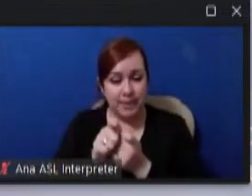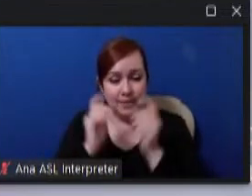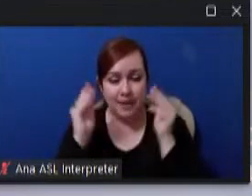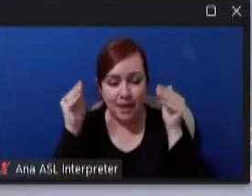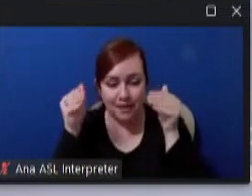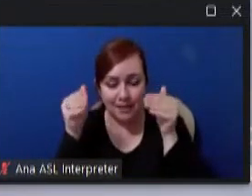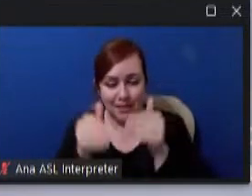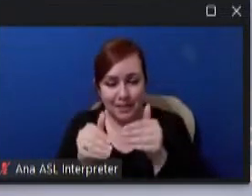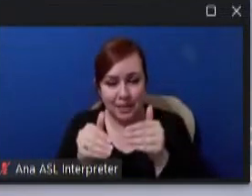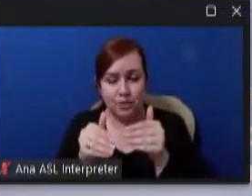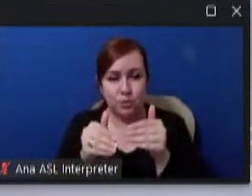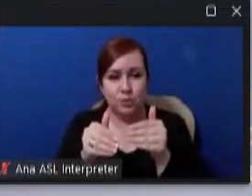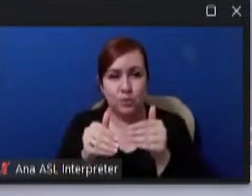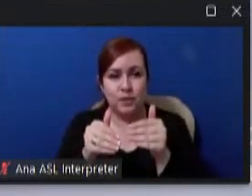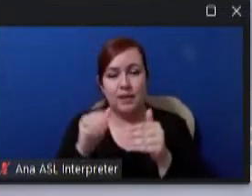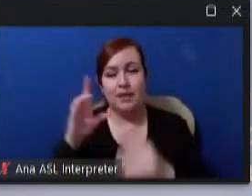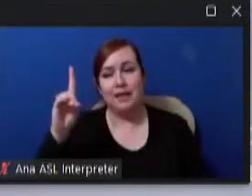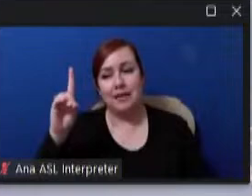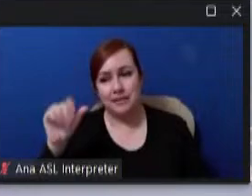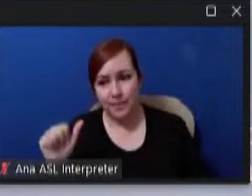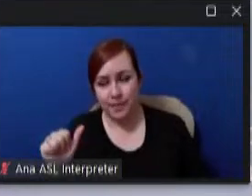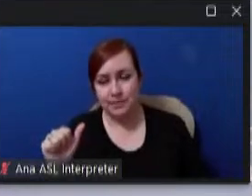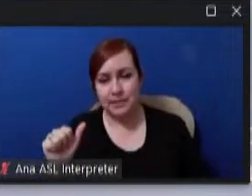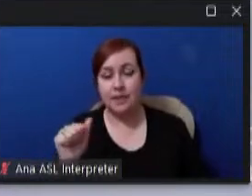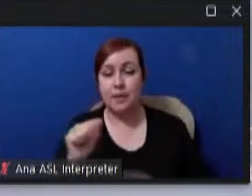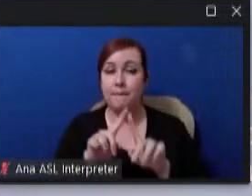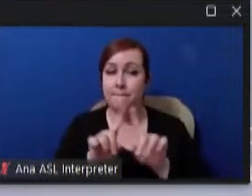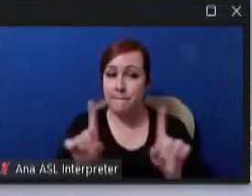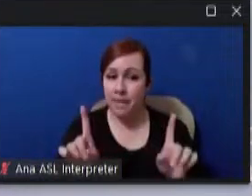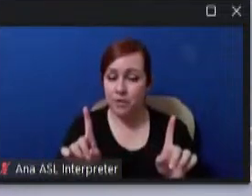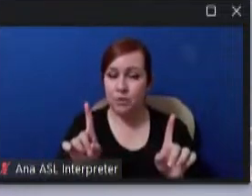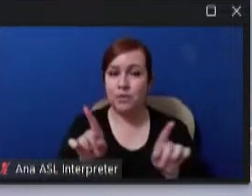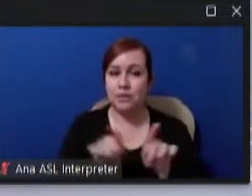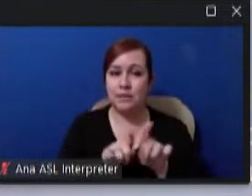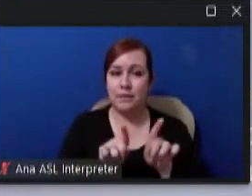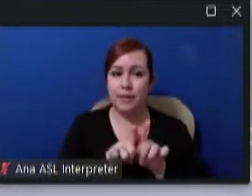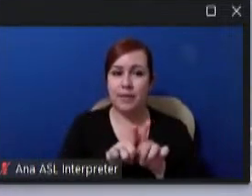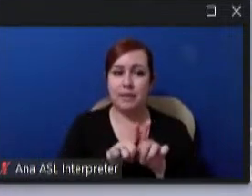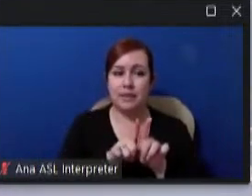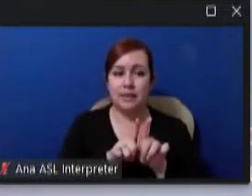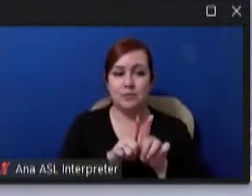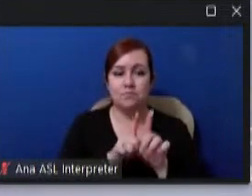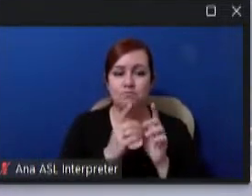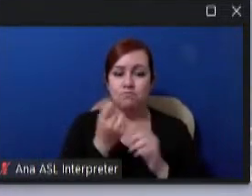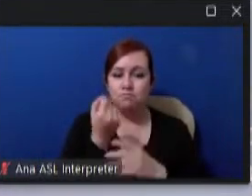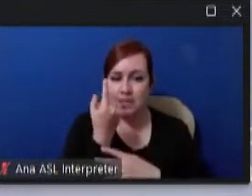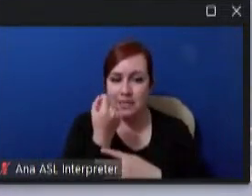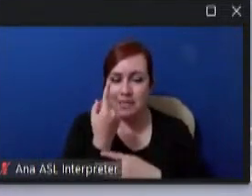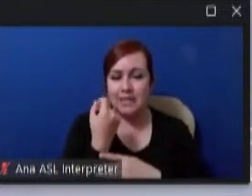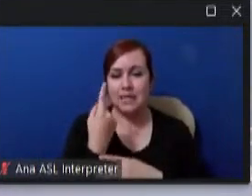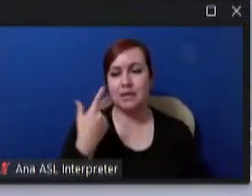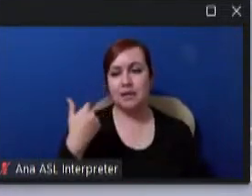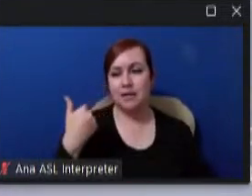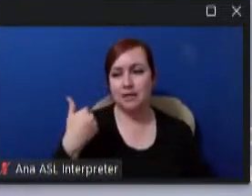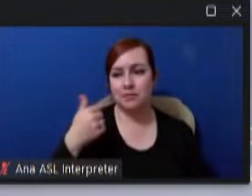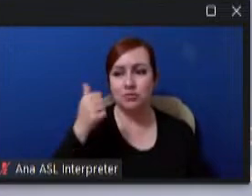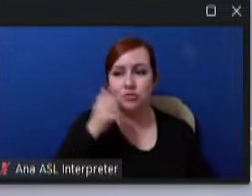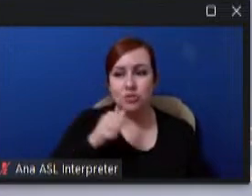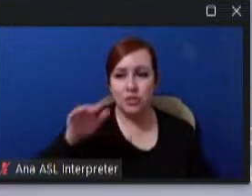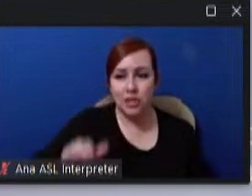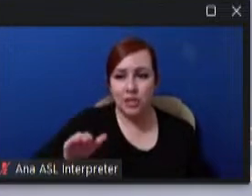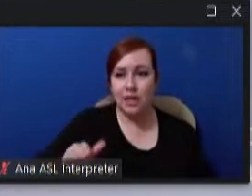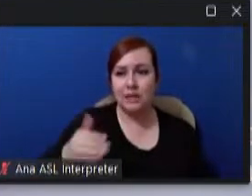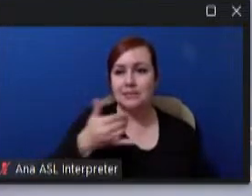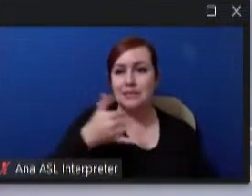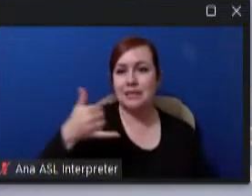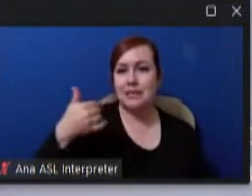know how to provide treatment to those with disabilities, in particular girls